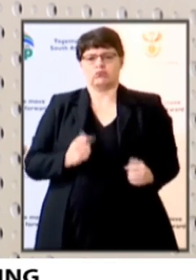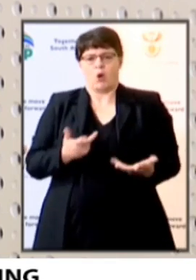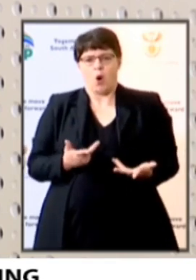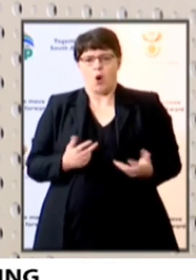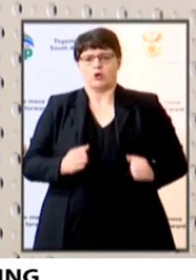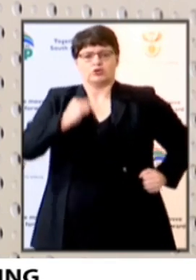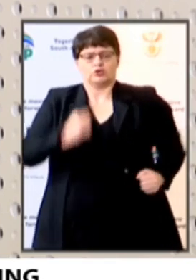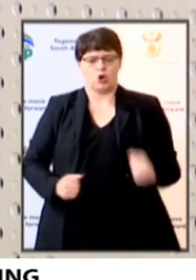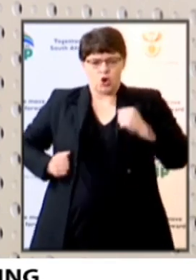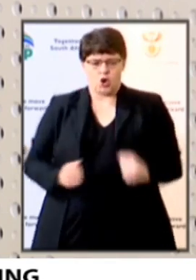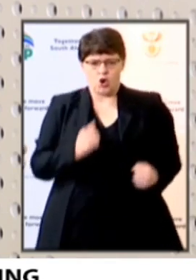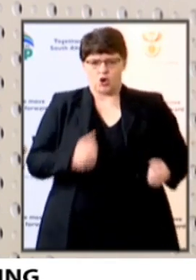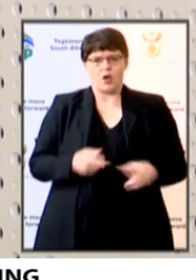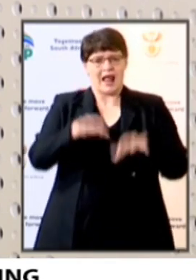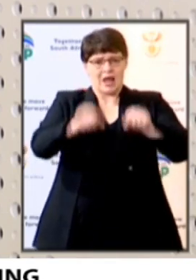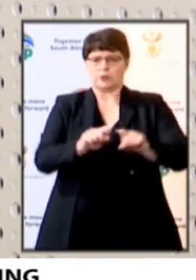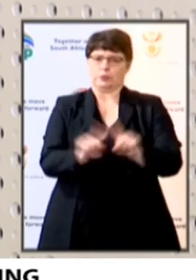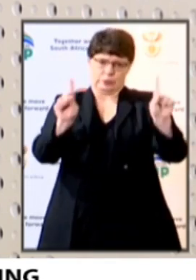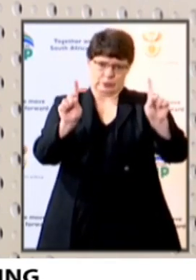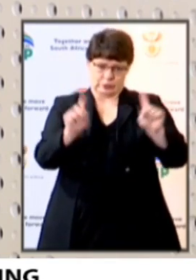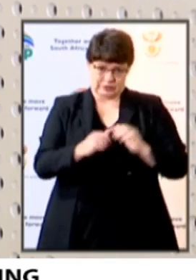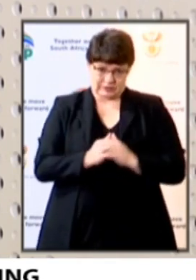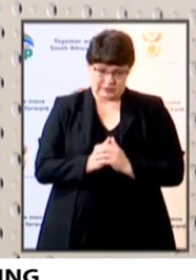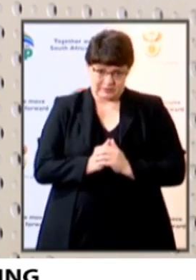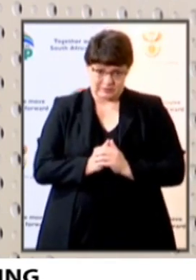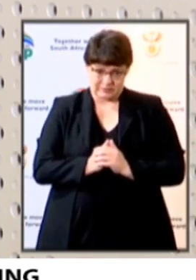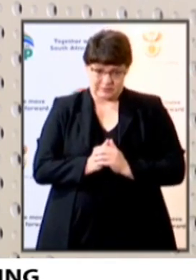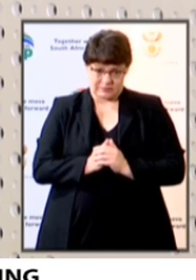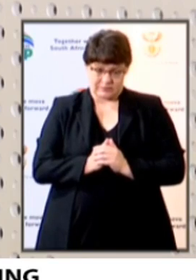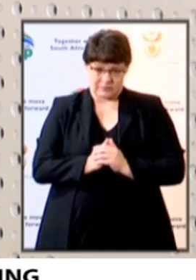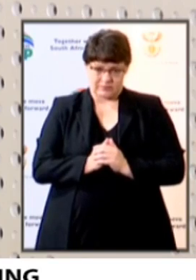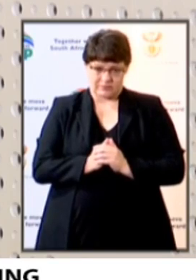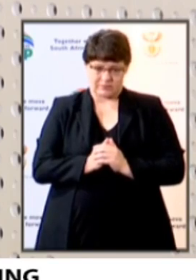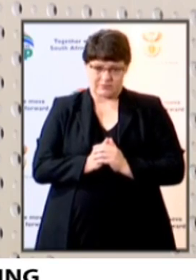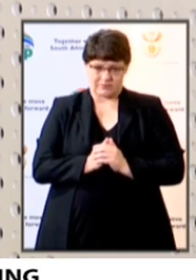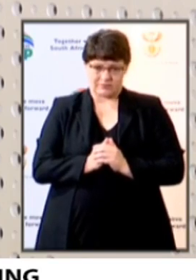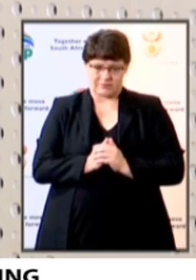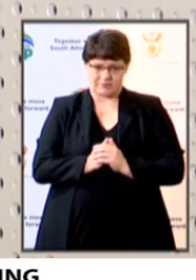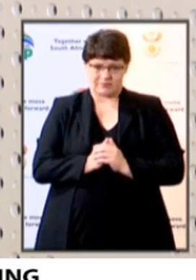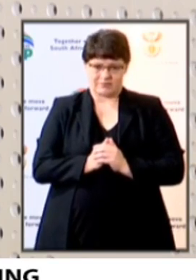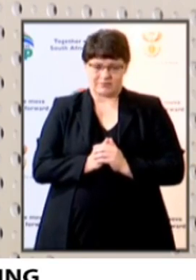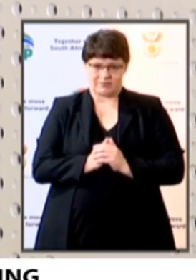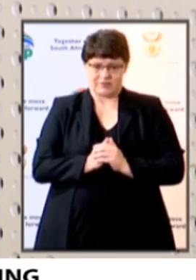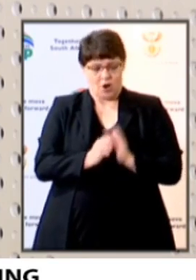is not allowed. We will put very